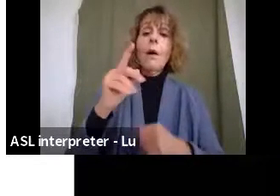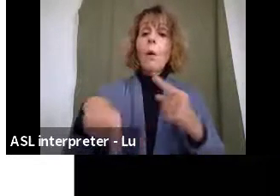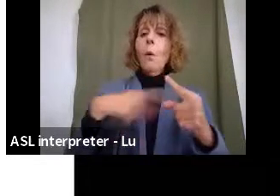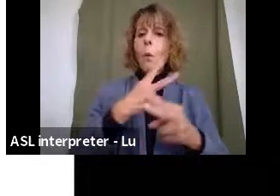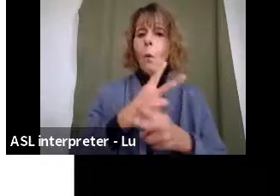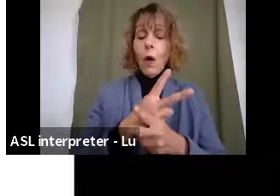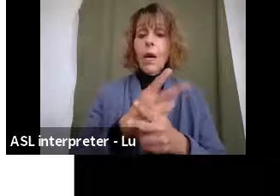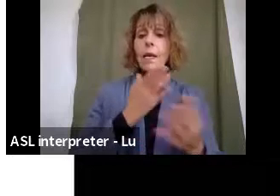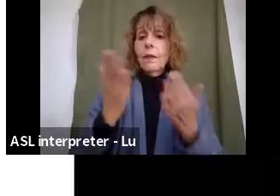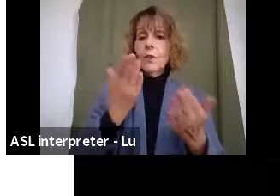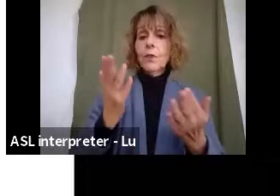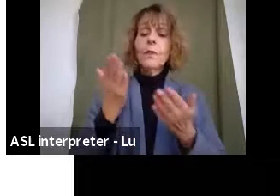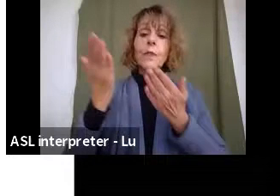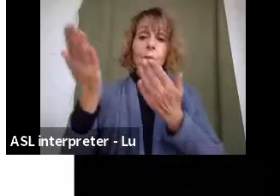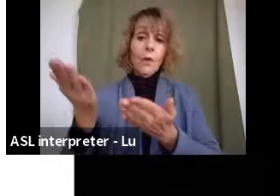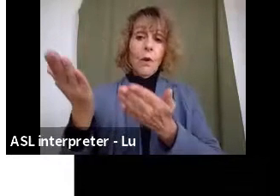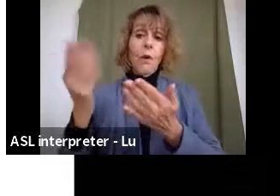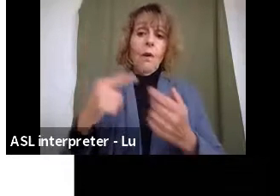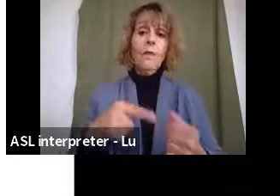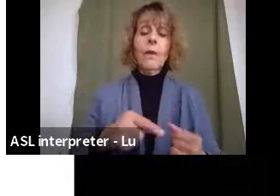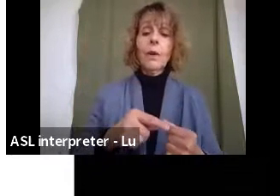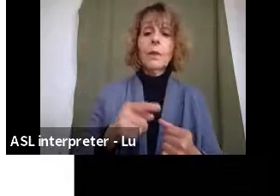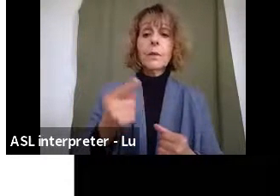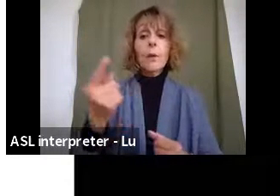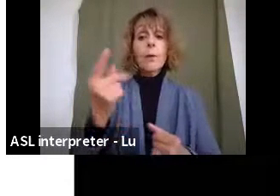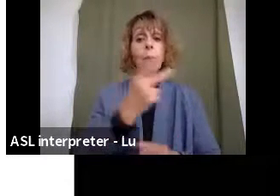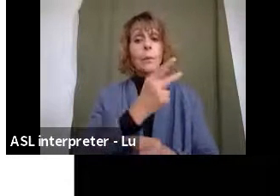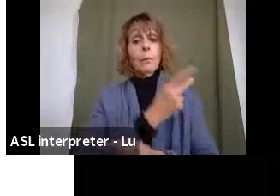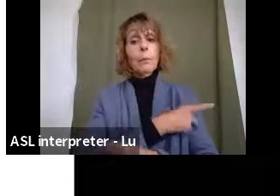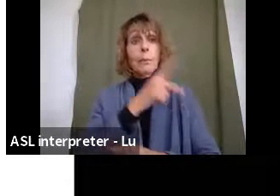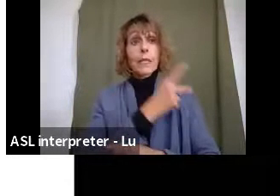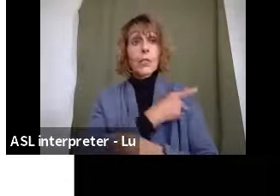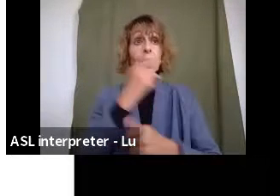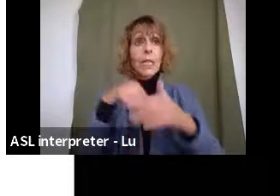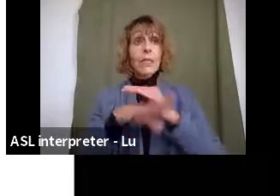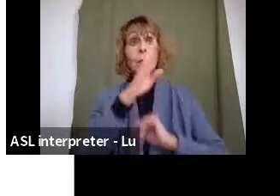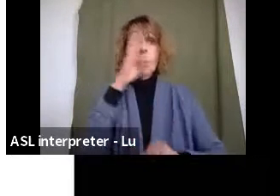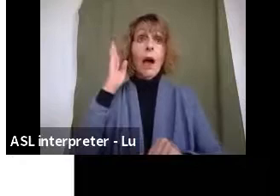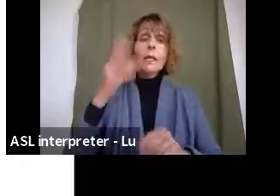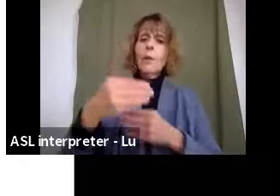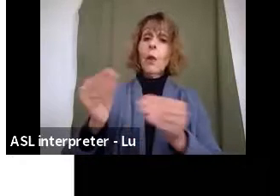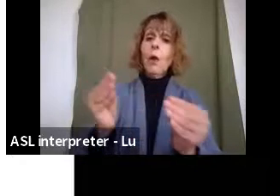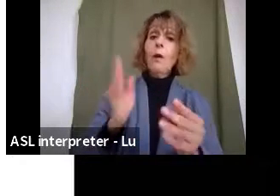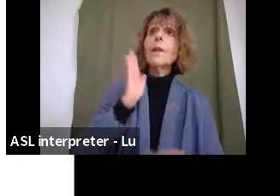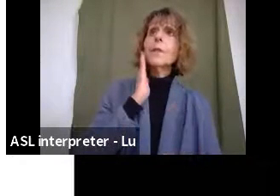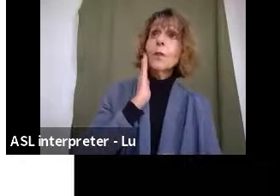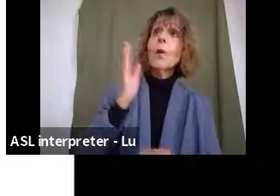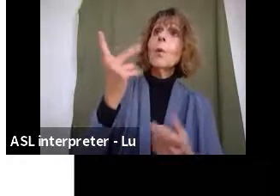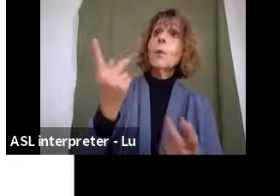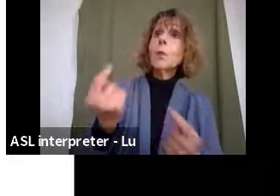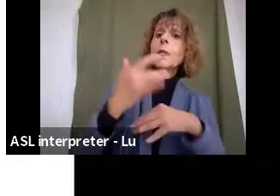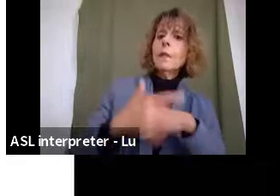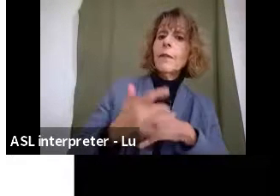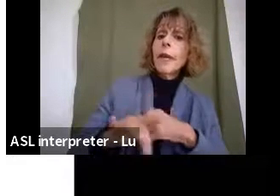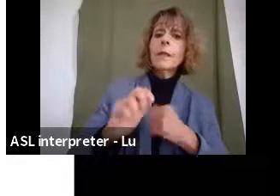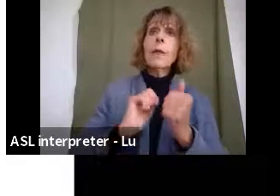want to make sure that people can figure out how to actually do that. So, and the settlement agreements really don't go